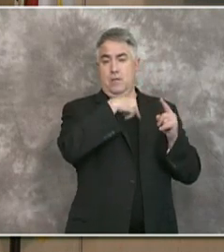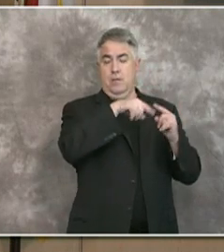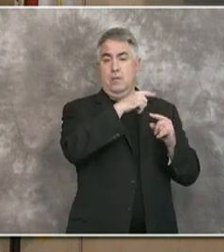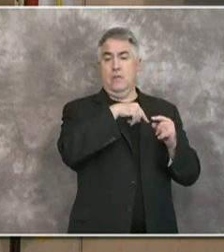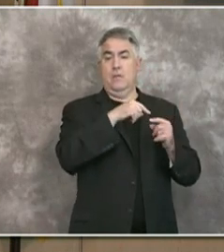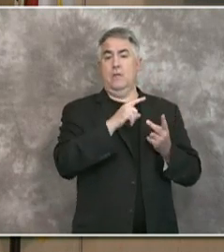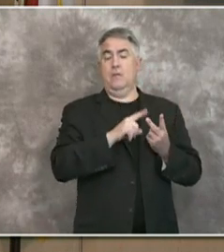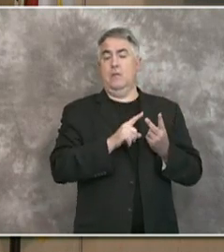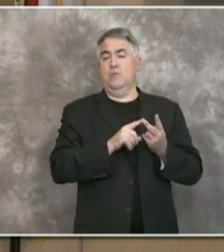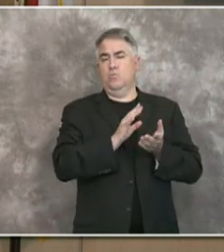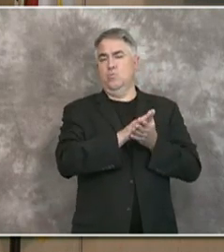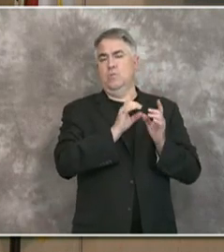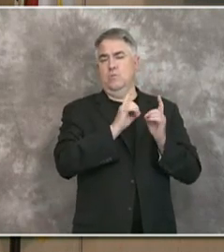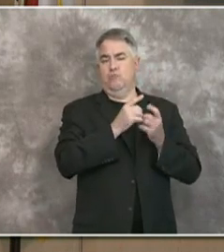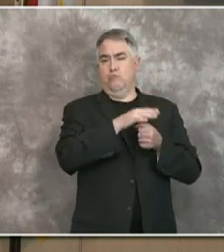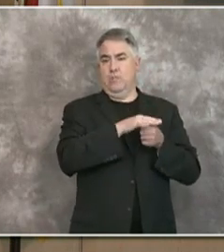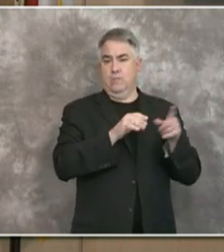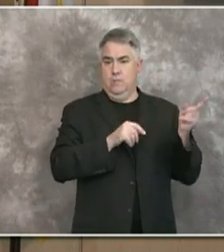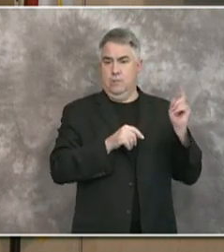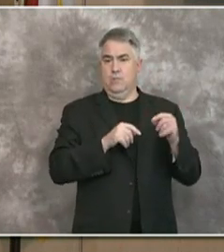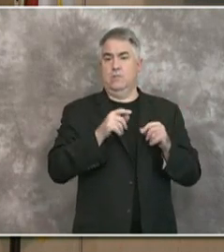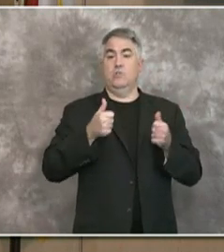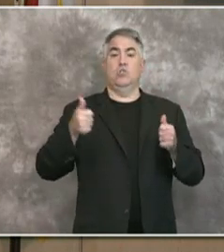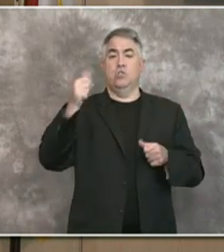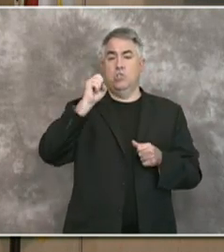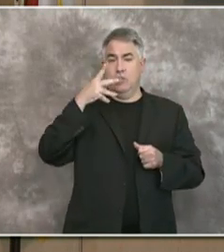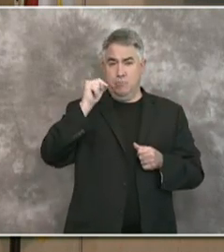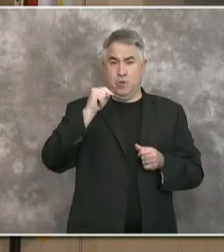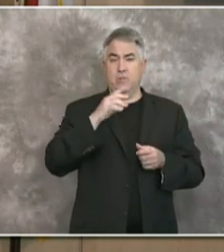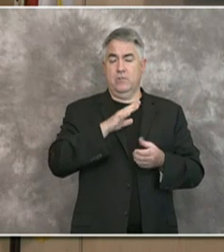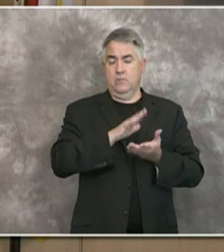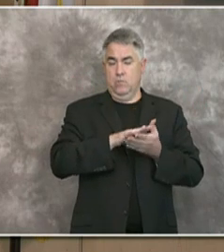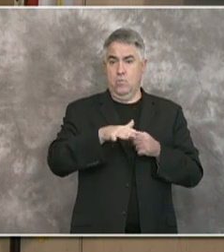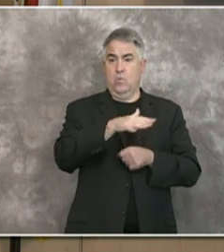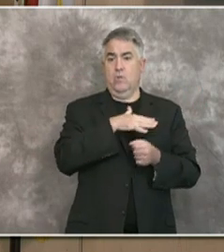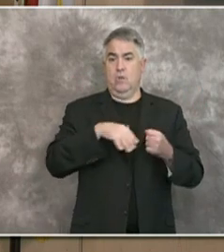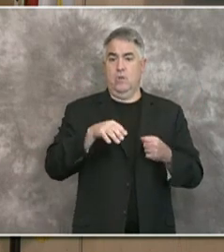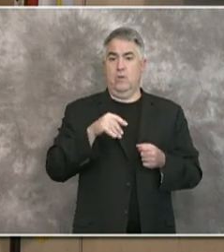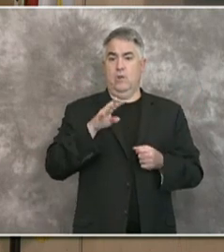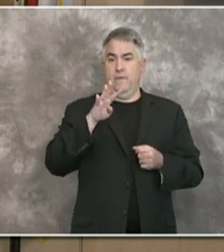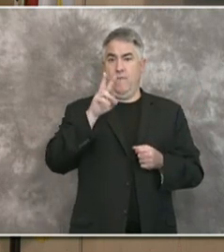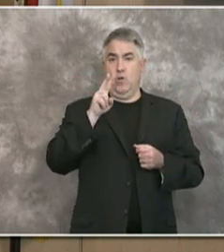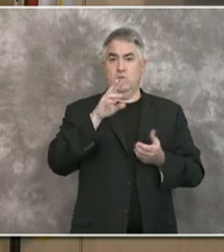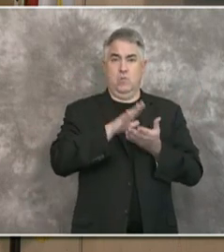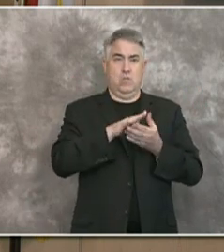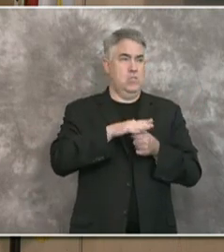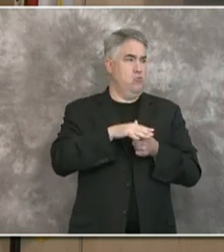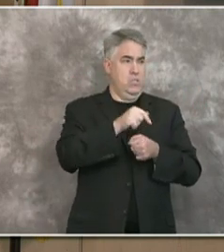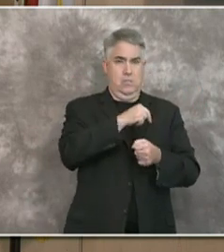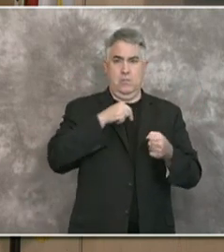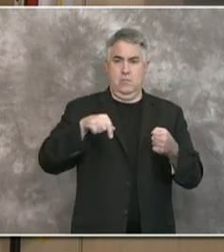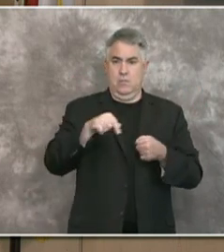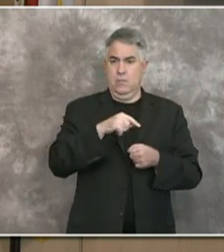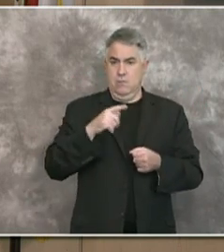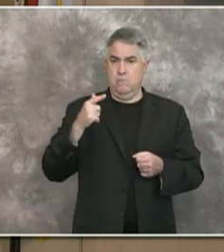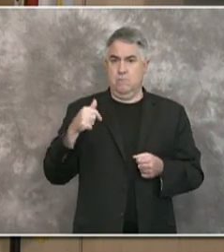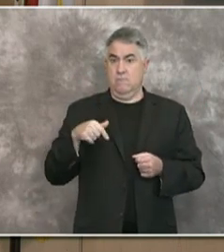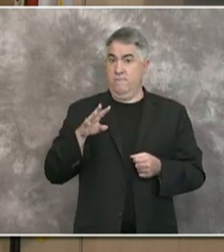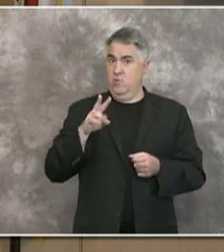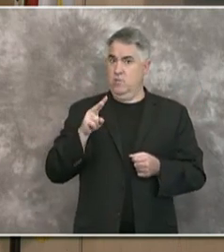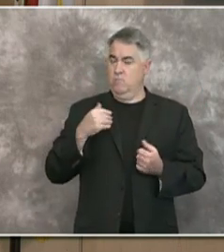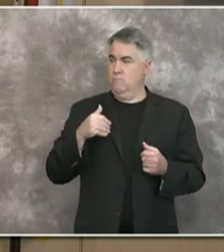school superintendents from the 42 school districts in the county. So we have